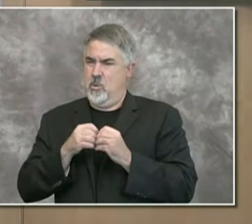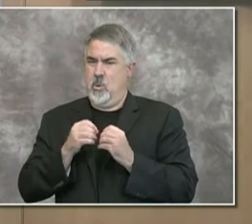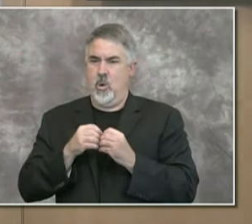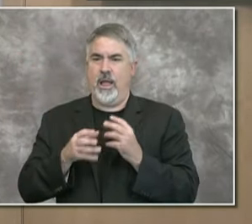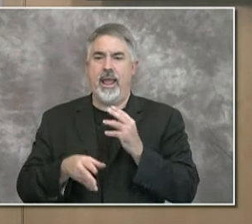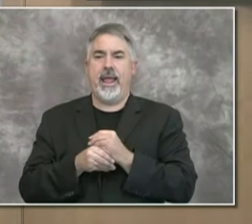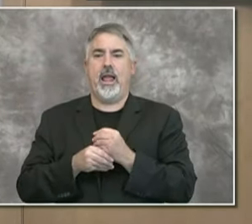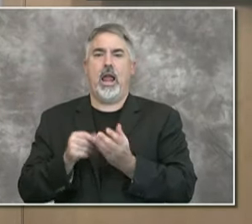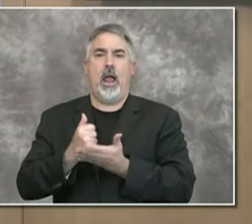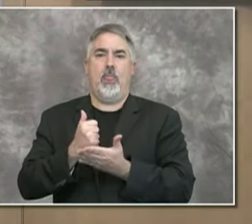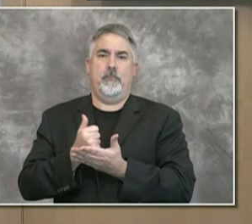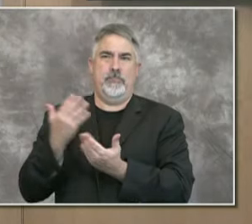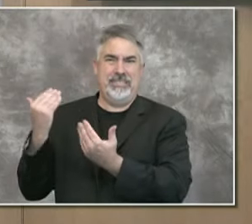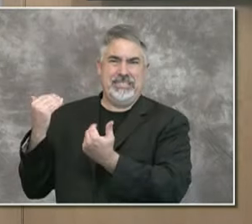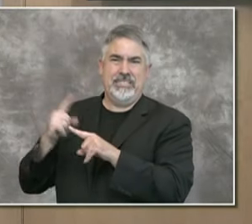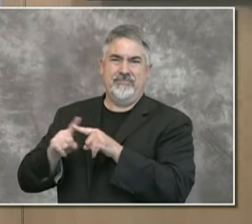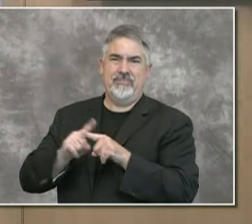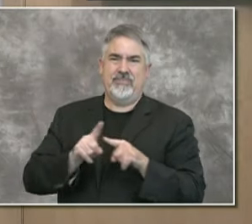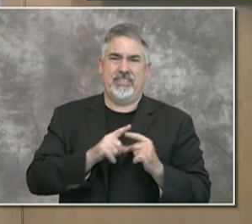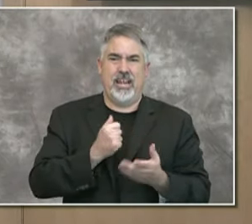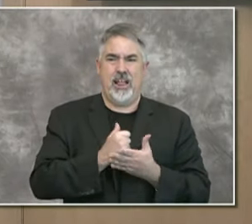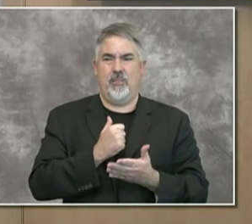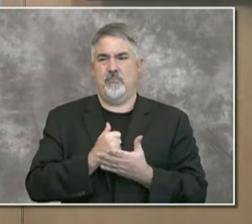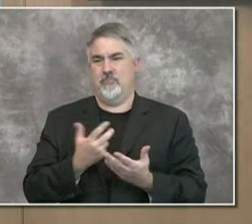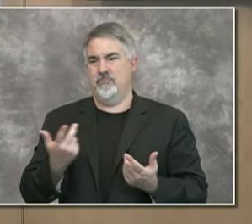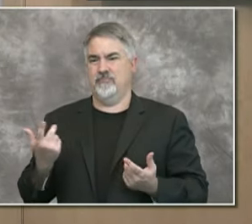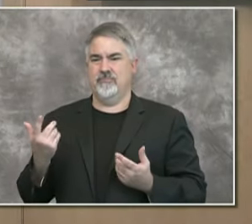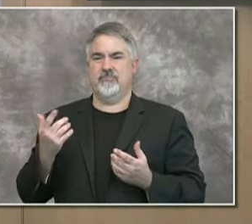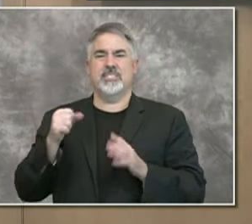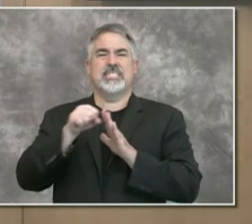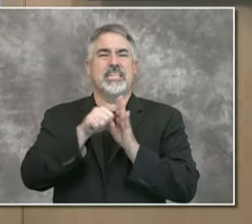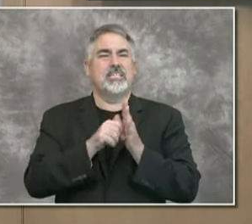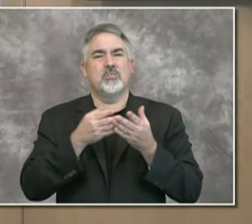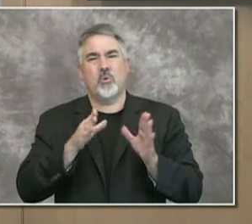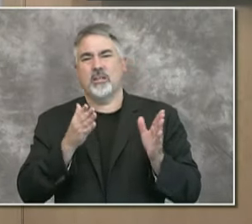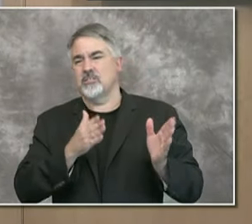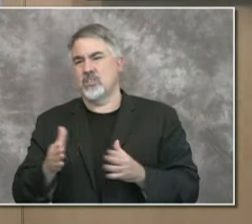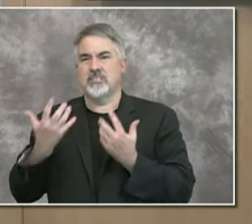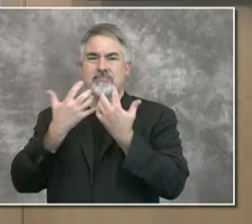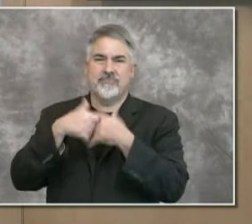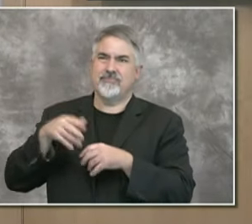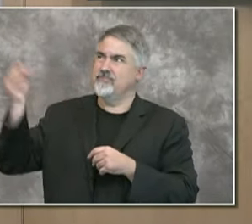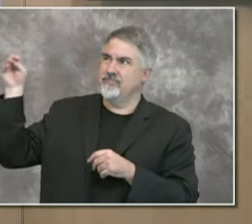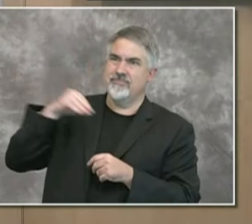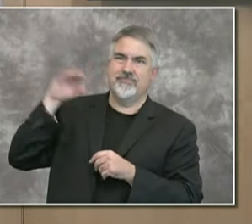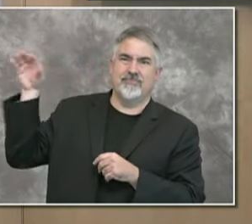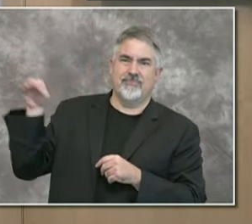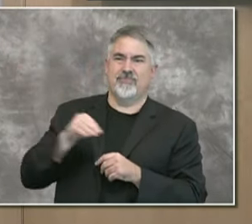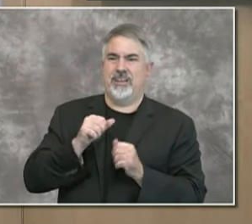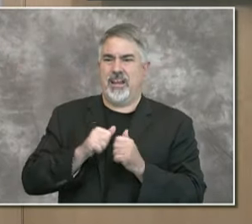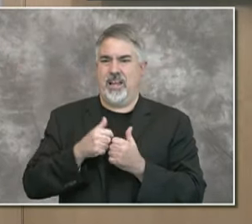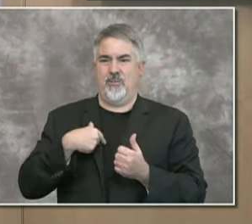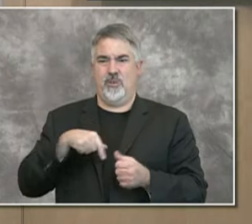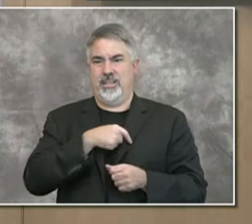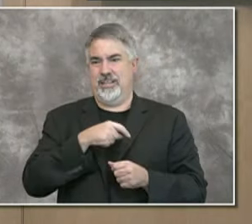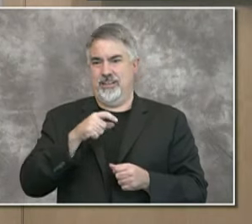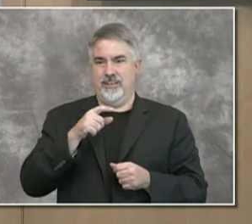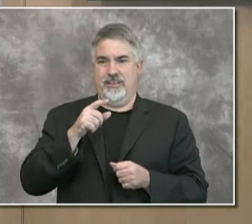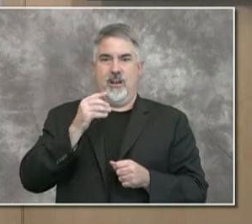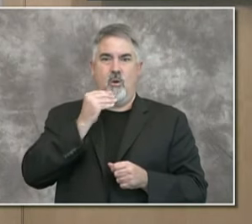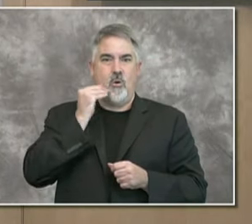help, basically a statewide strategy with adequate funding to address the issue of homelessness in our